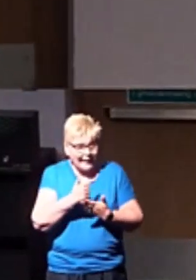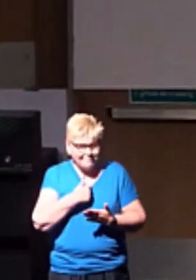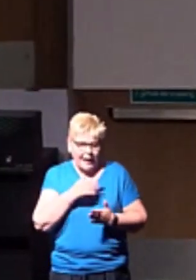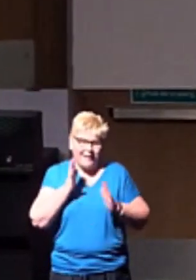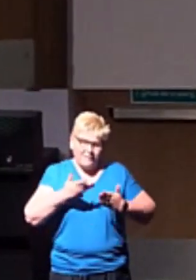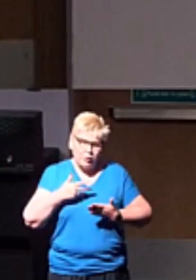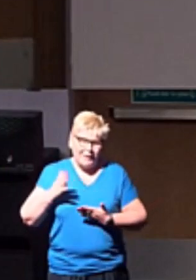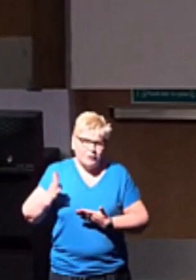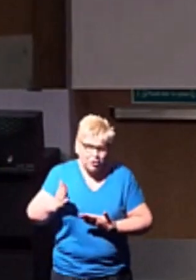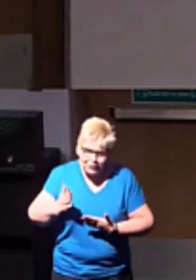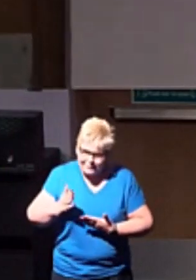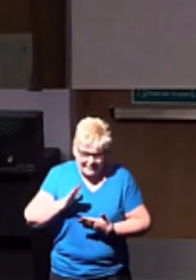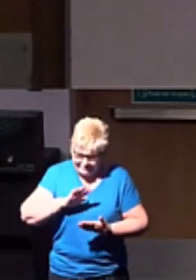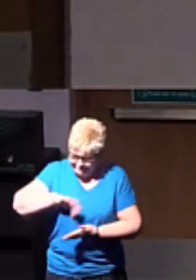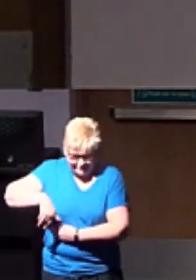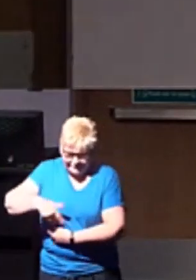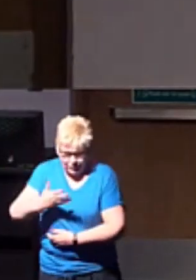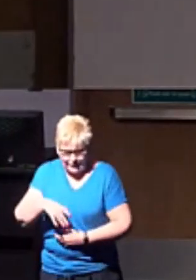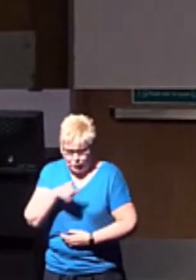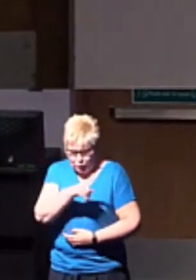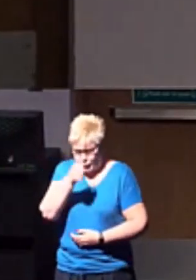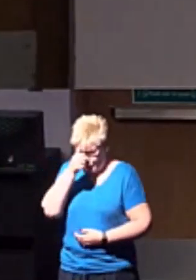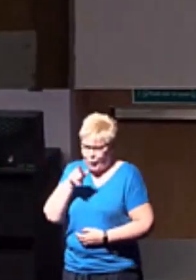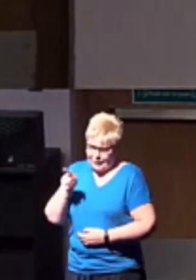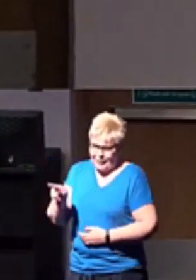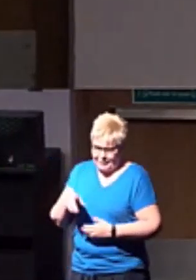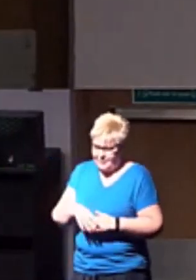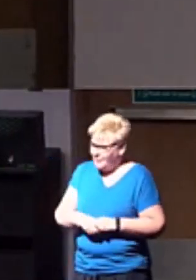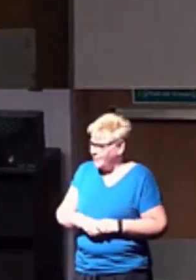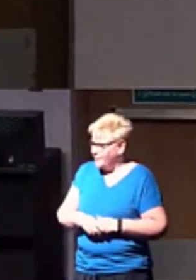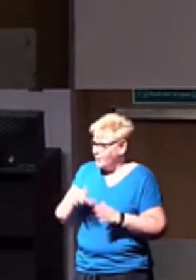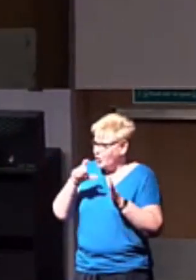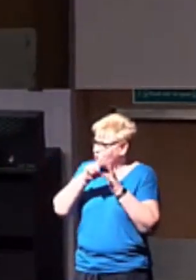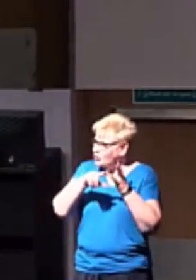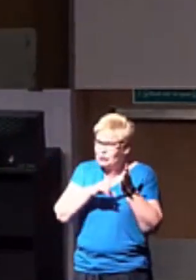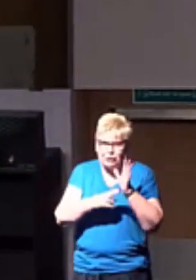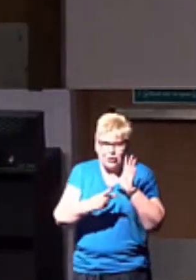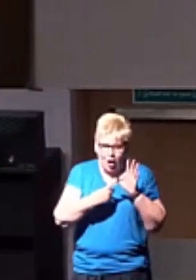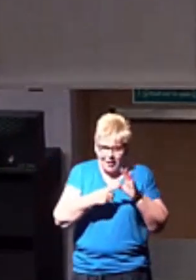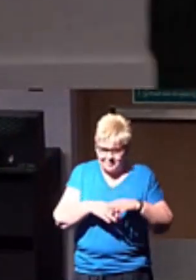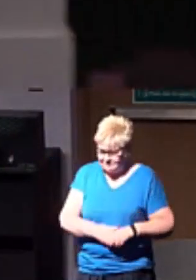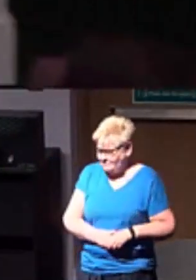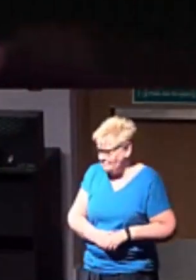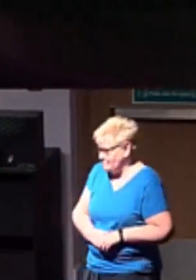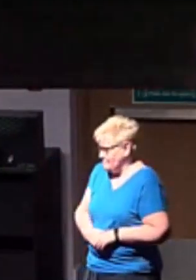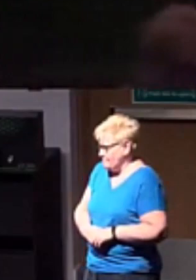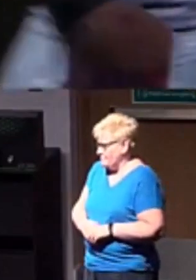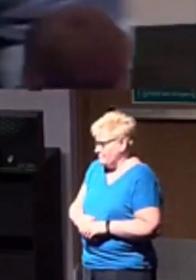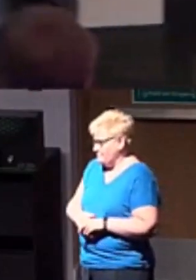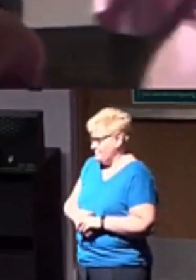introduction, because all of you already know her. Welcome to the stage, Dona.